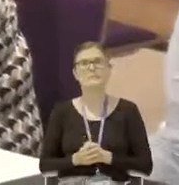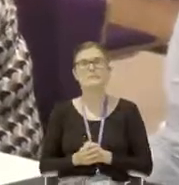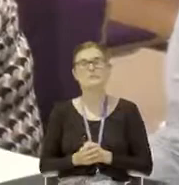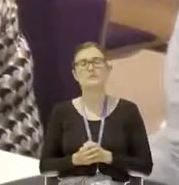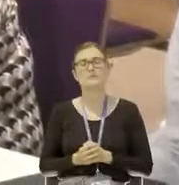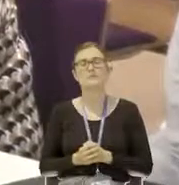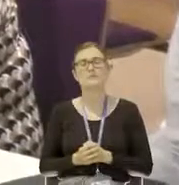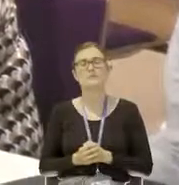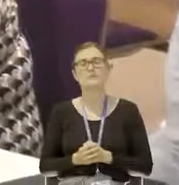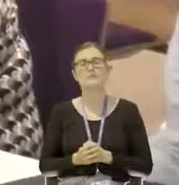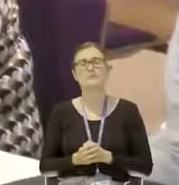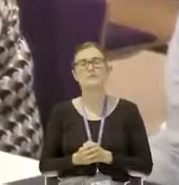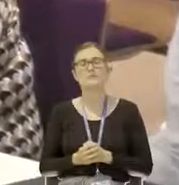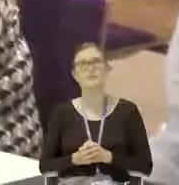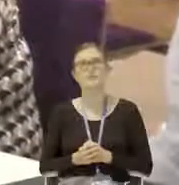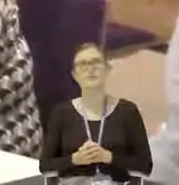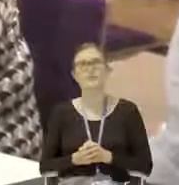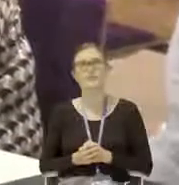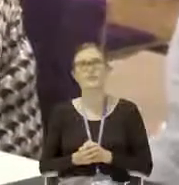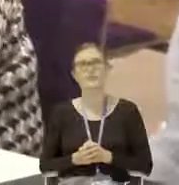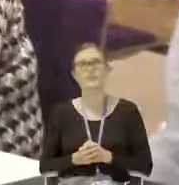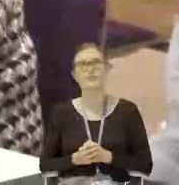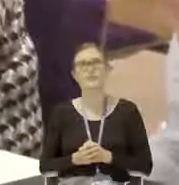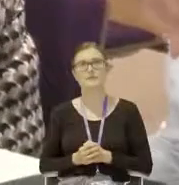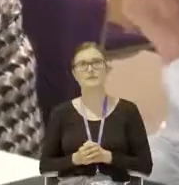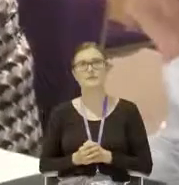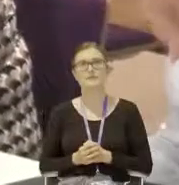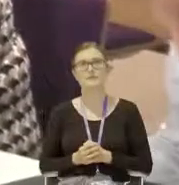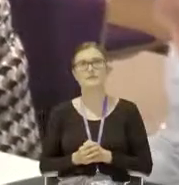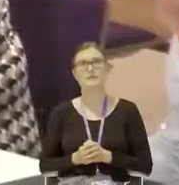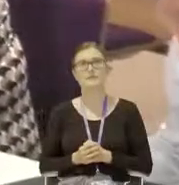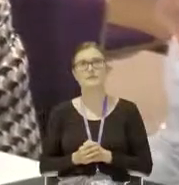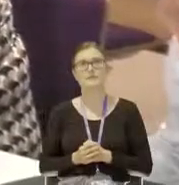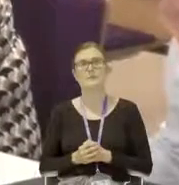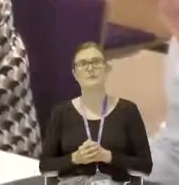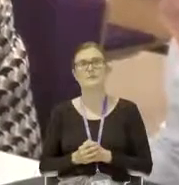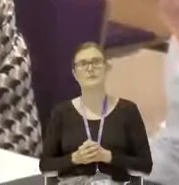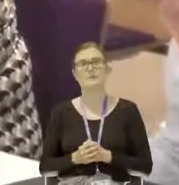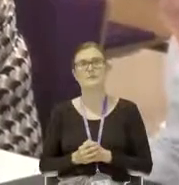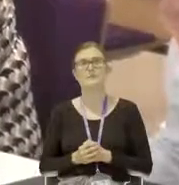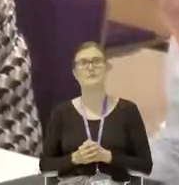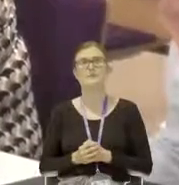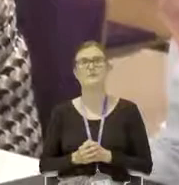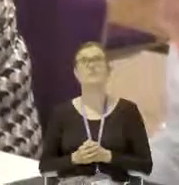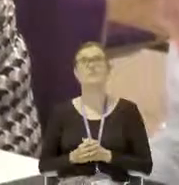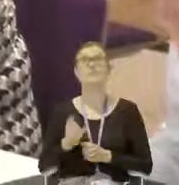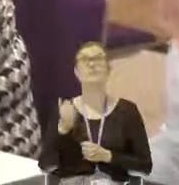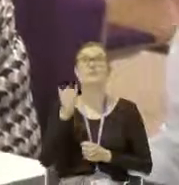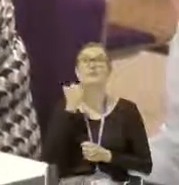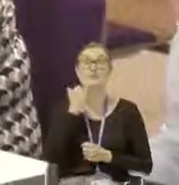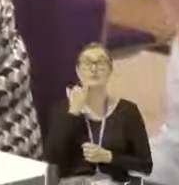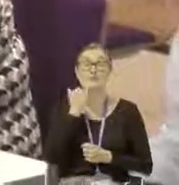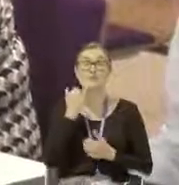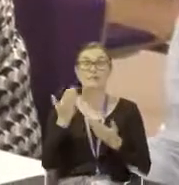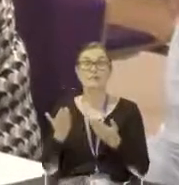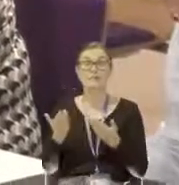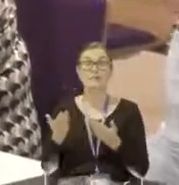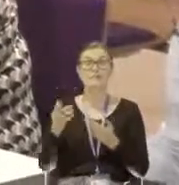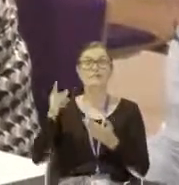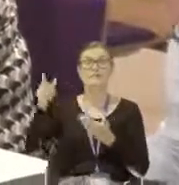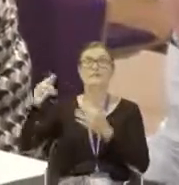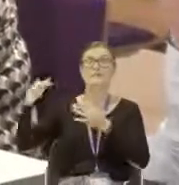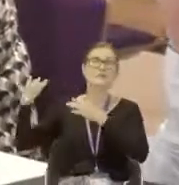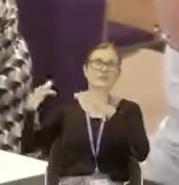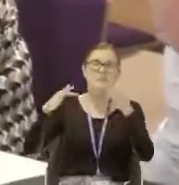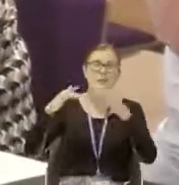crises that we need to handle, but we must learn from the crisis and work together for a sustainable